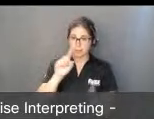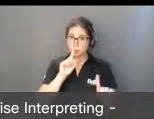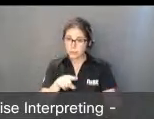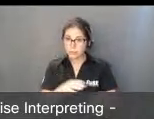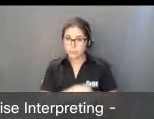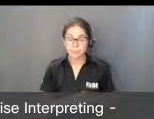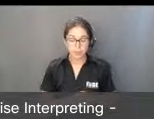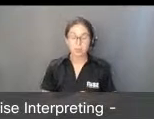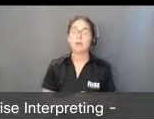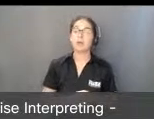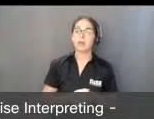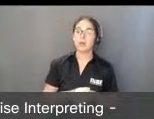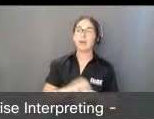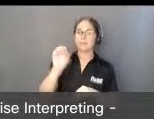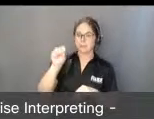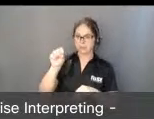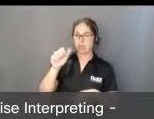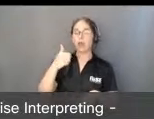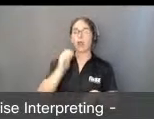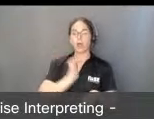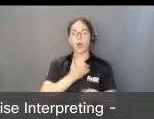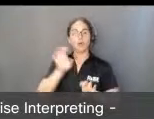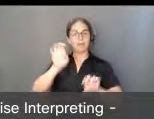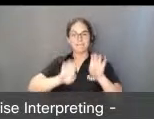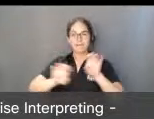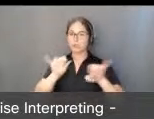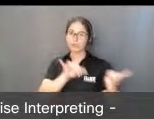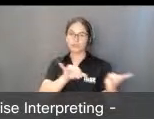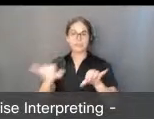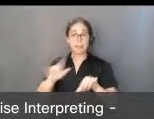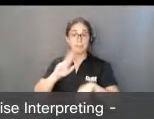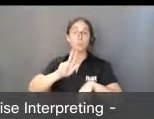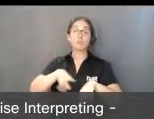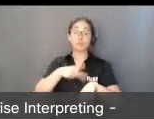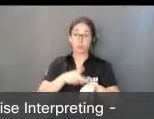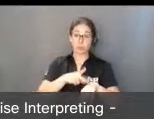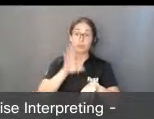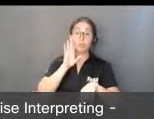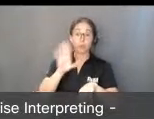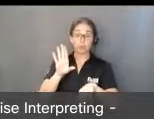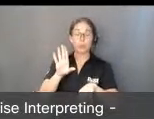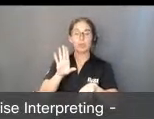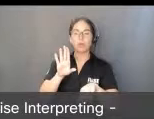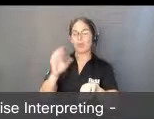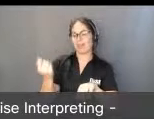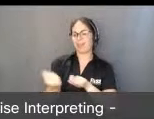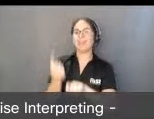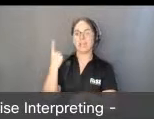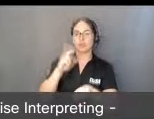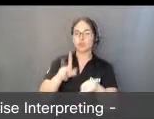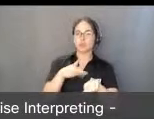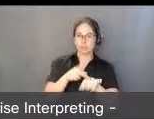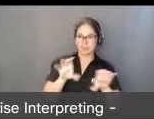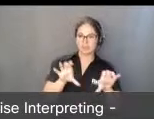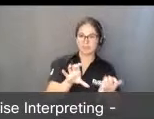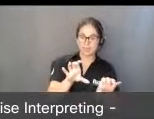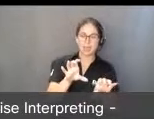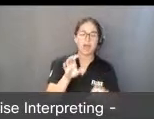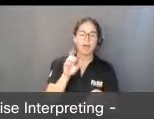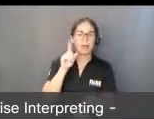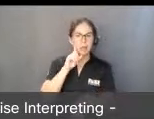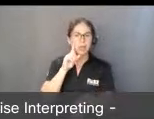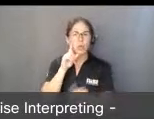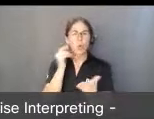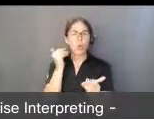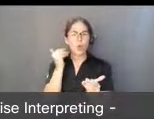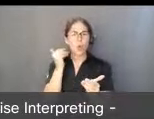our evaluations are the same. The principals completed the evaluations last year. We had almost everybody turn in